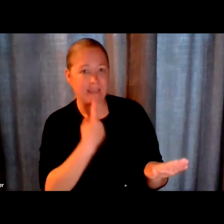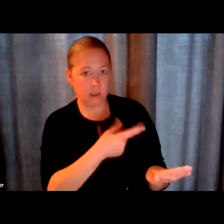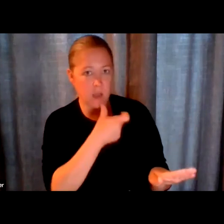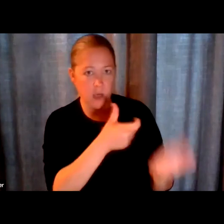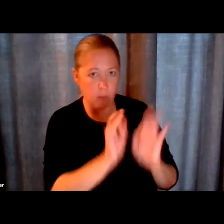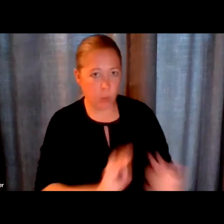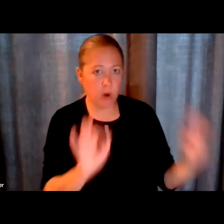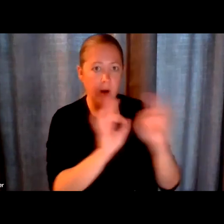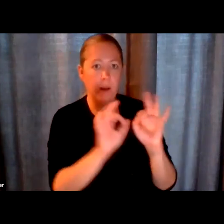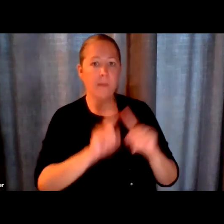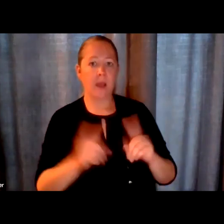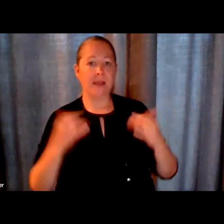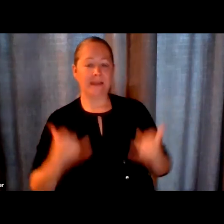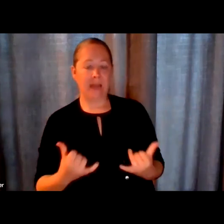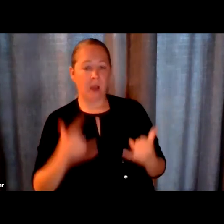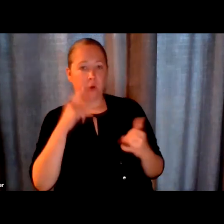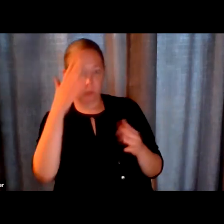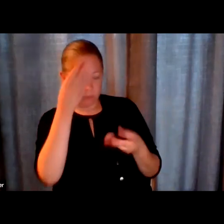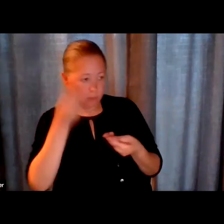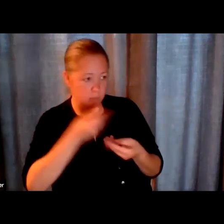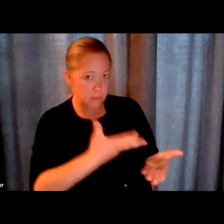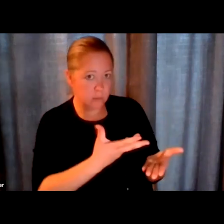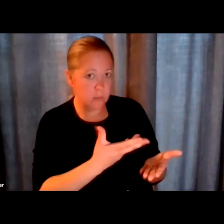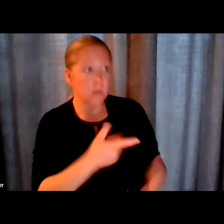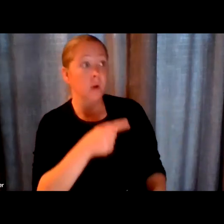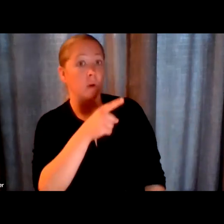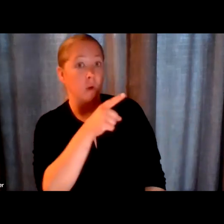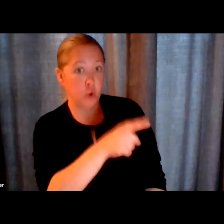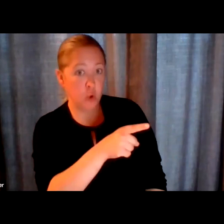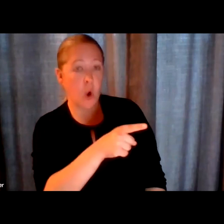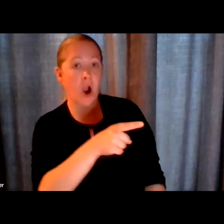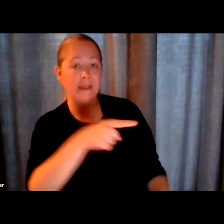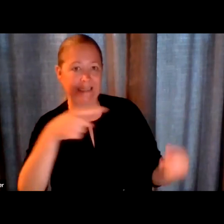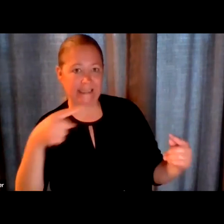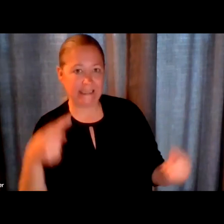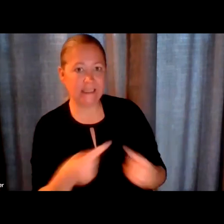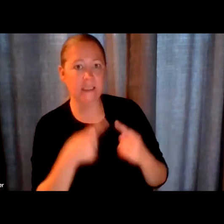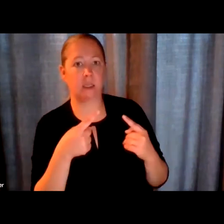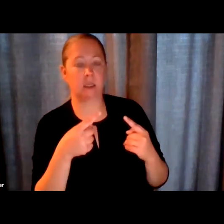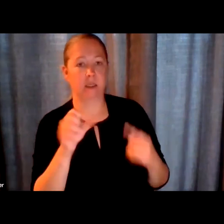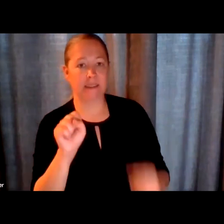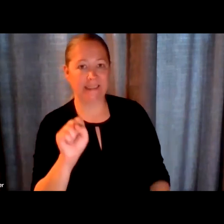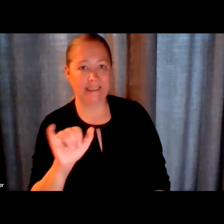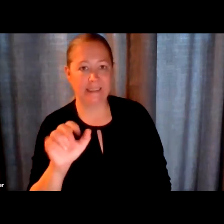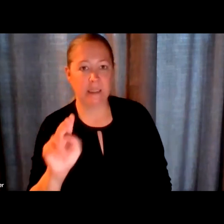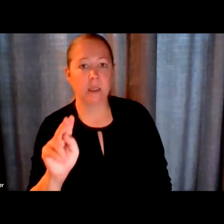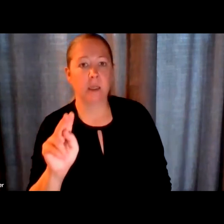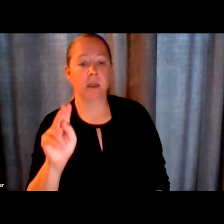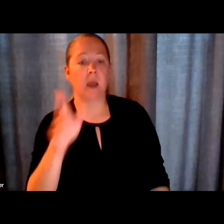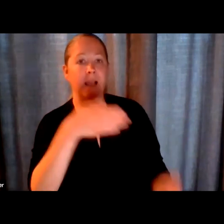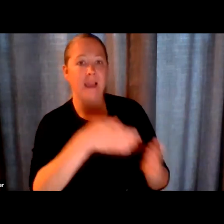very narrow spectrum, right? To say to them, you are sinning by what you're doing, and you're sinning against